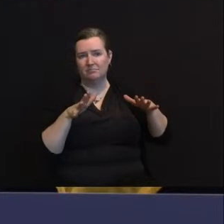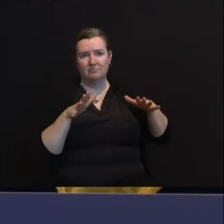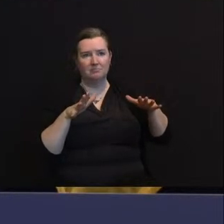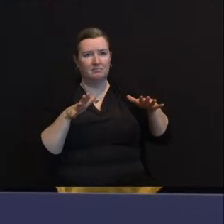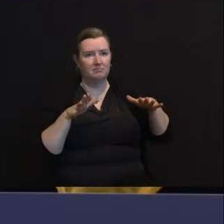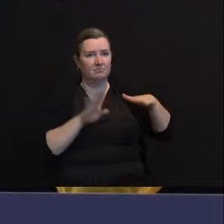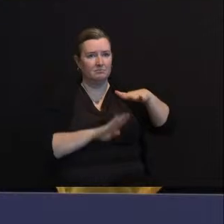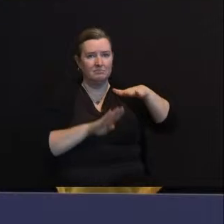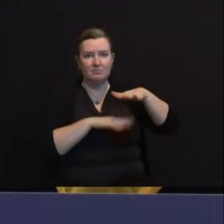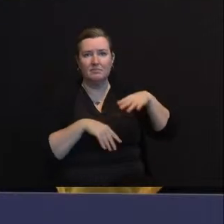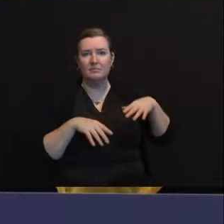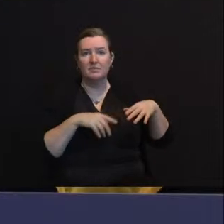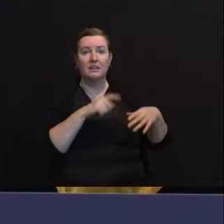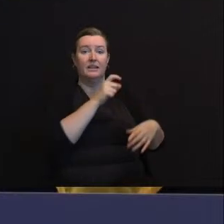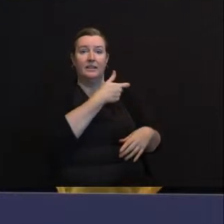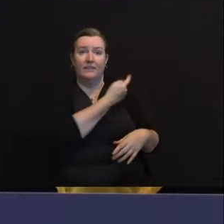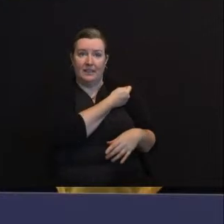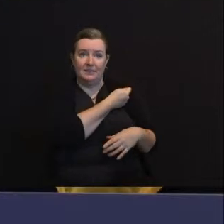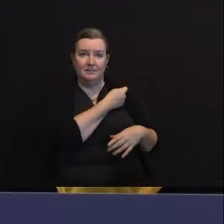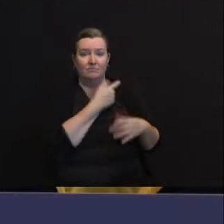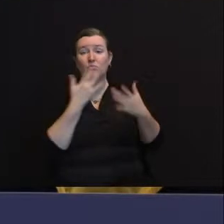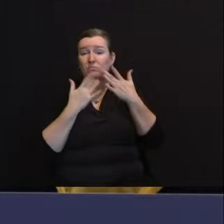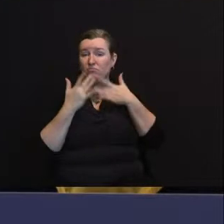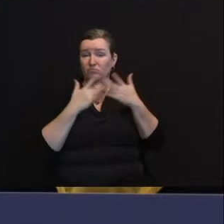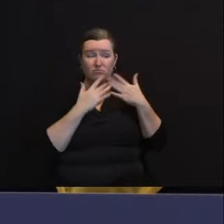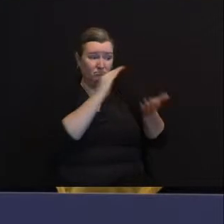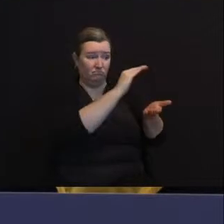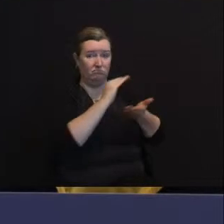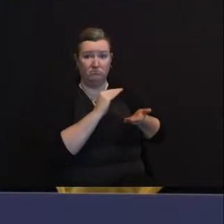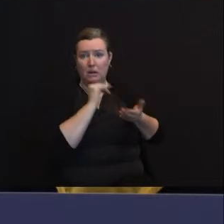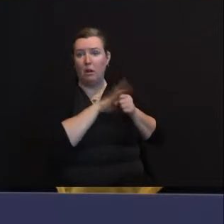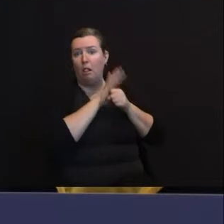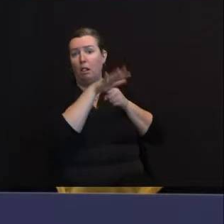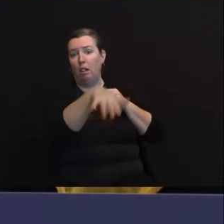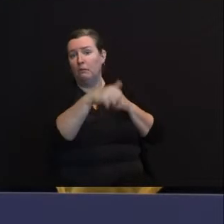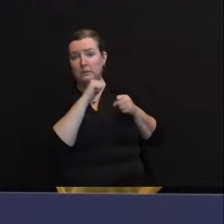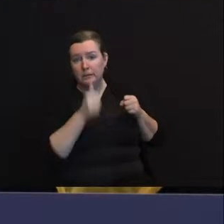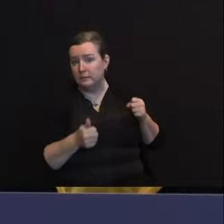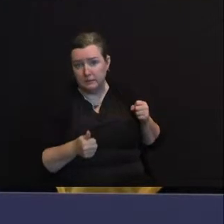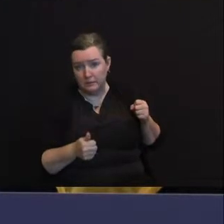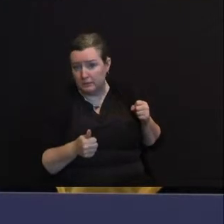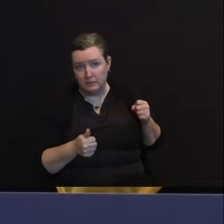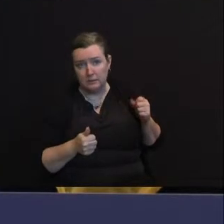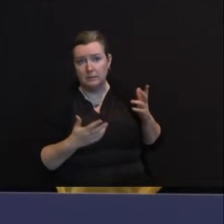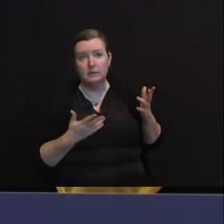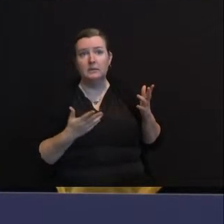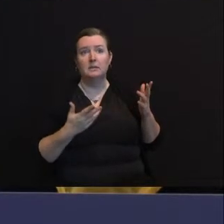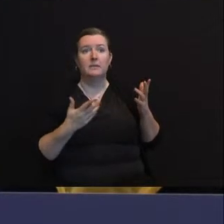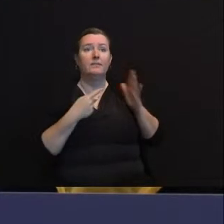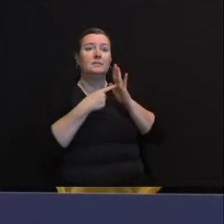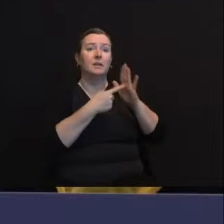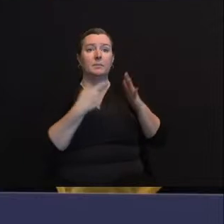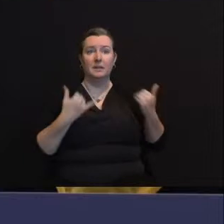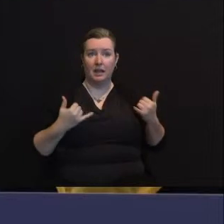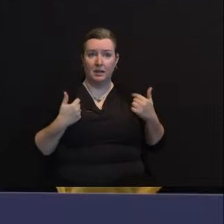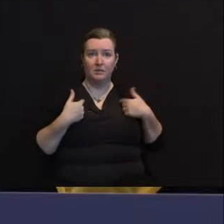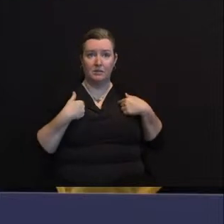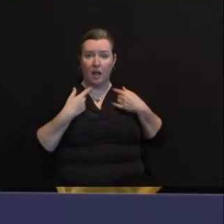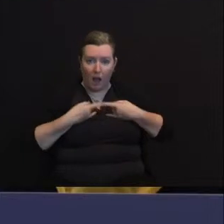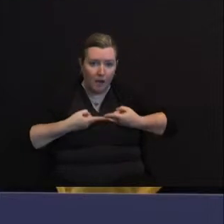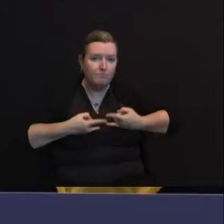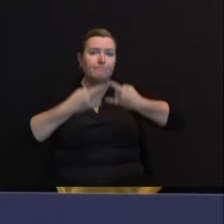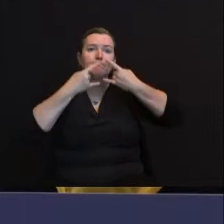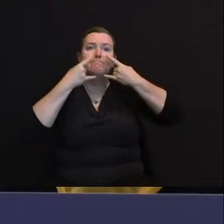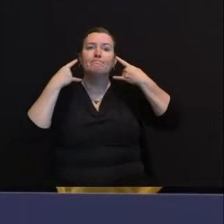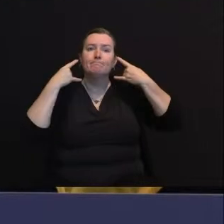basic hand. It's putting these on, which I will put on. It's keeping away from each other. It's washing hands with soap and